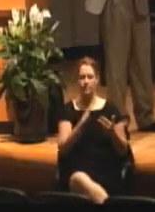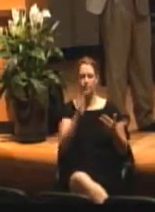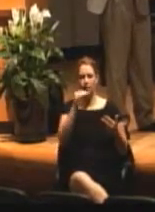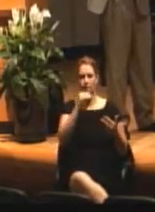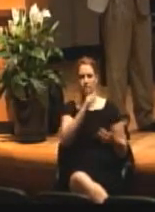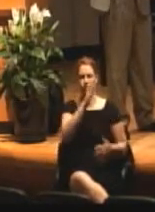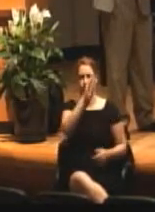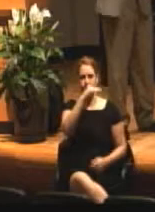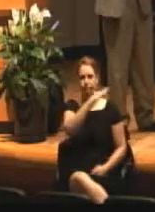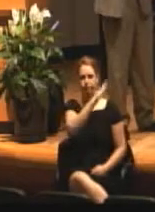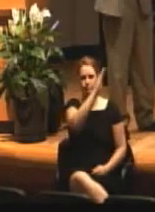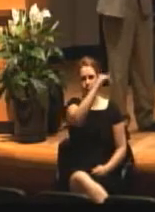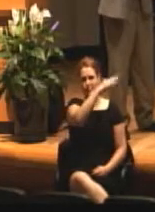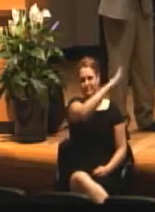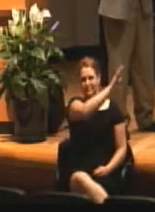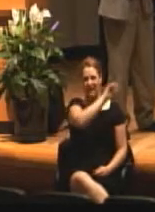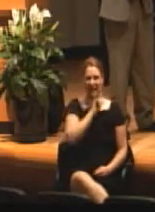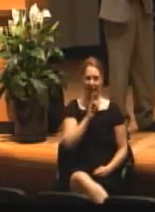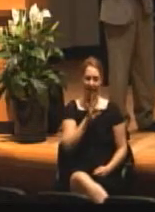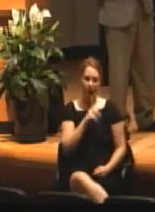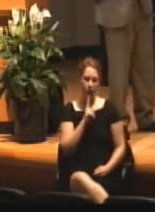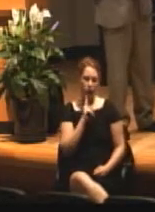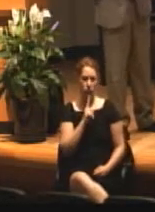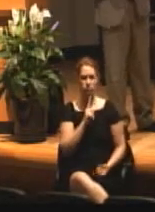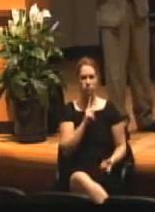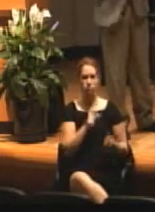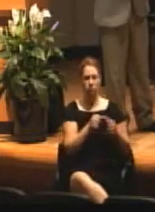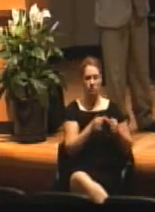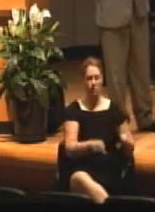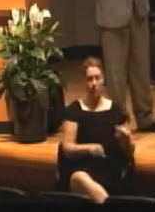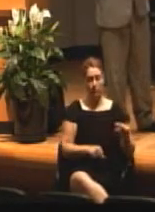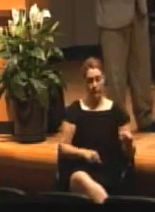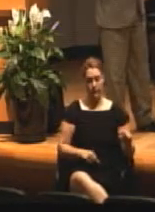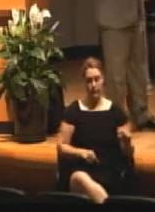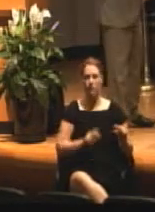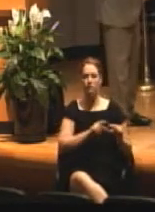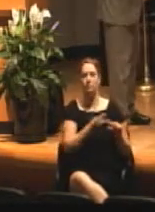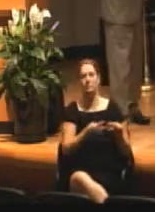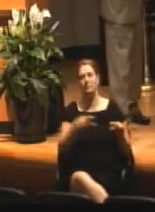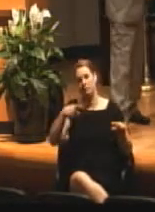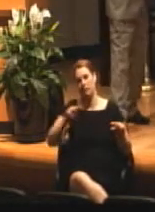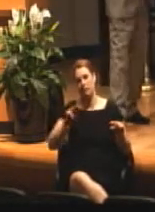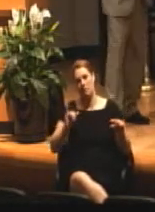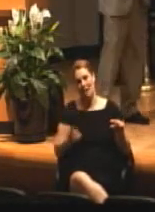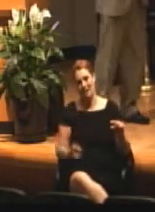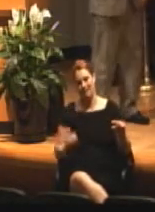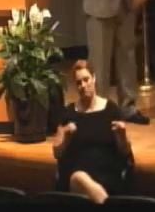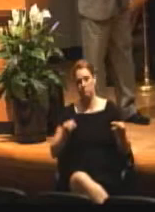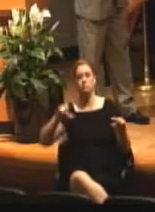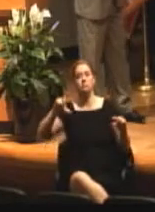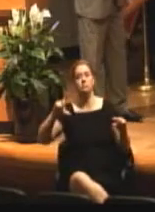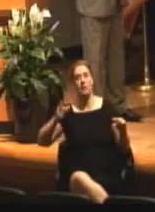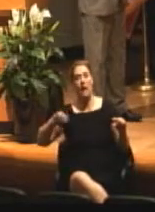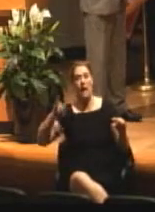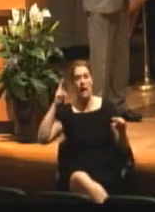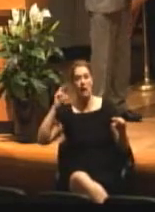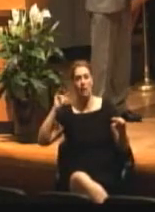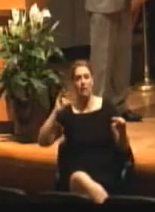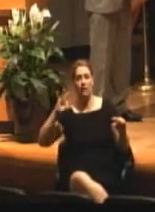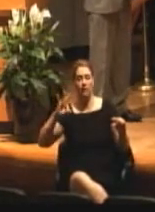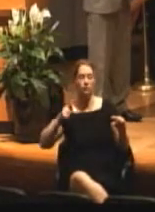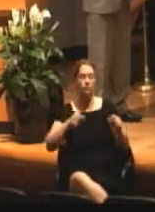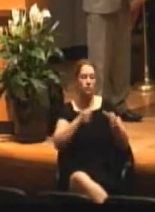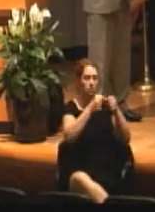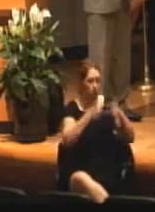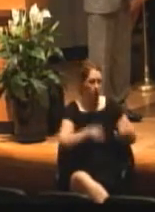down, the highest PMI, and as you go over, it kind of works its way down every 5%. But typically, on a 5%